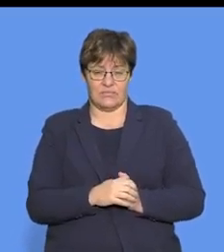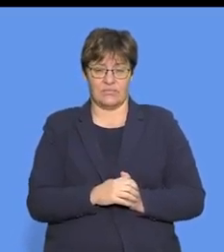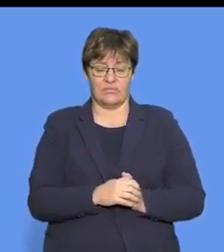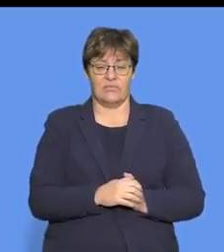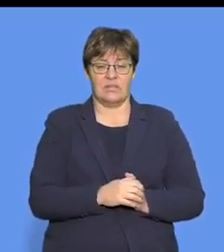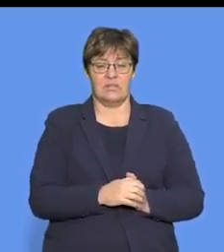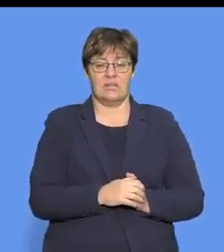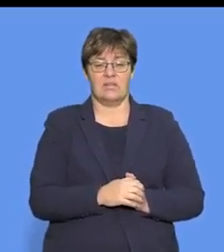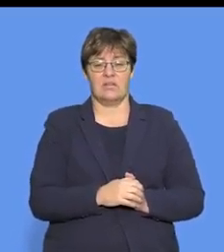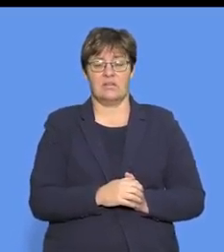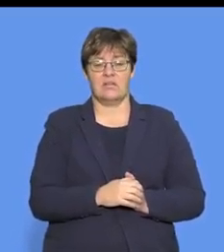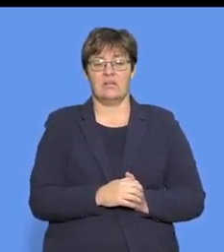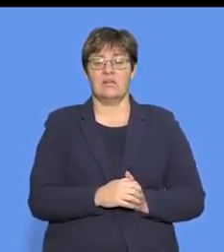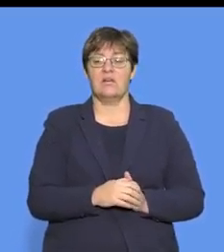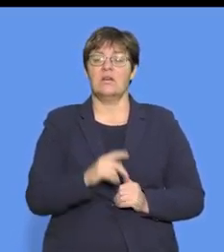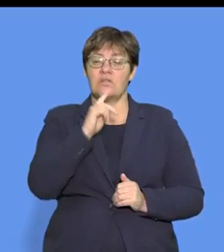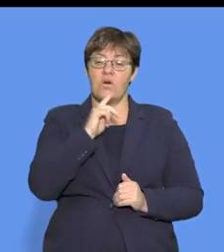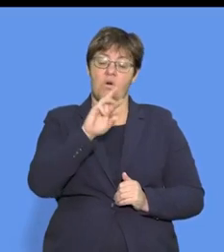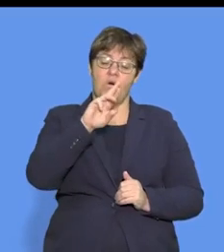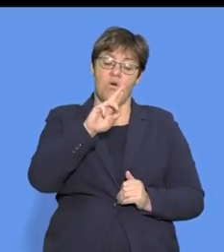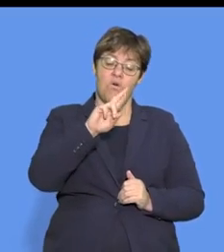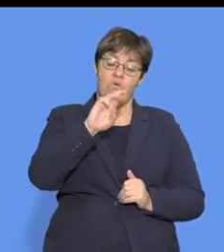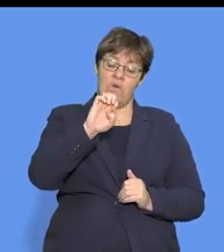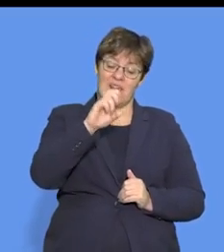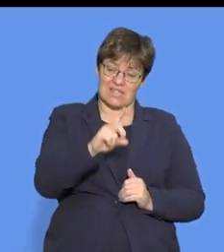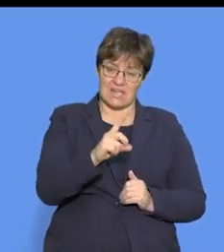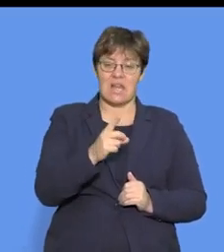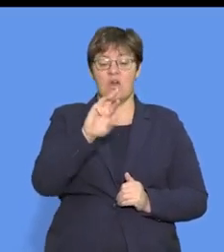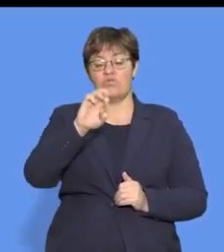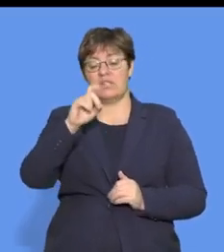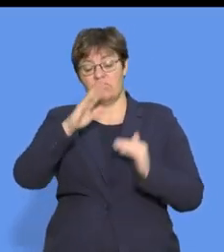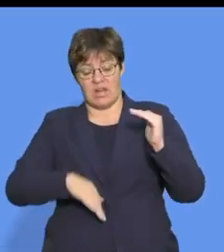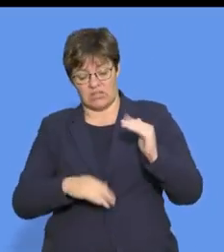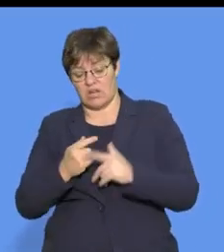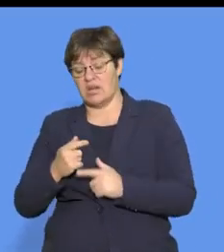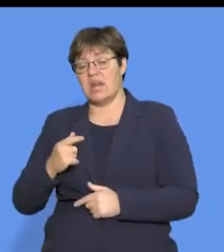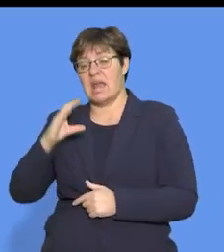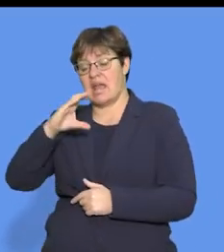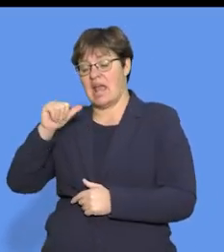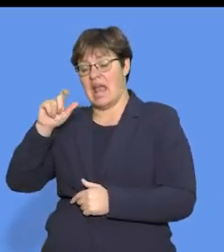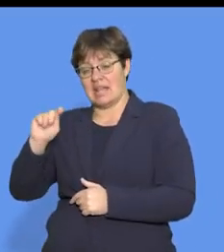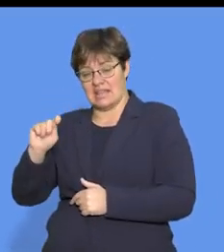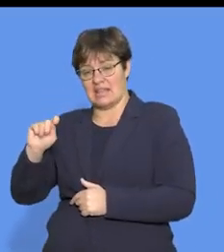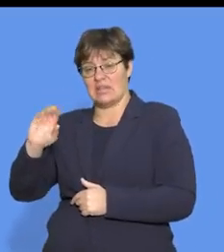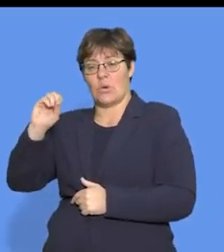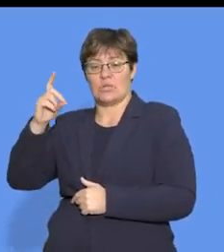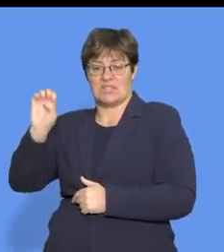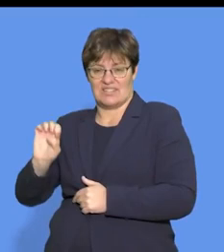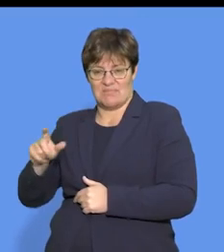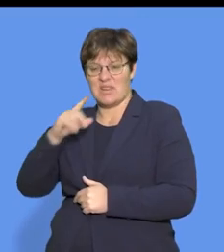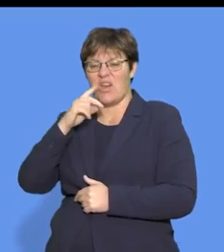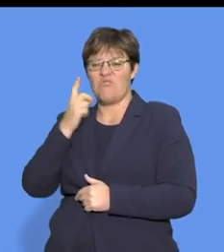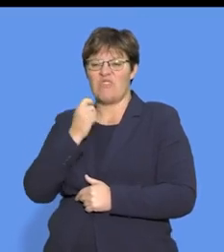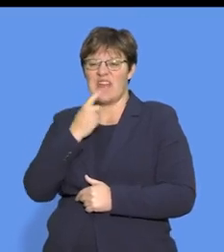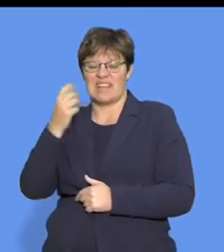important that you are able to identify the anode and the cathode and recognize as well what connects these parts of